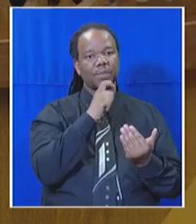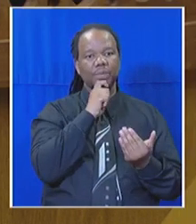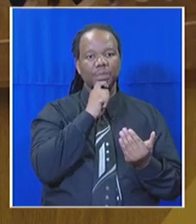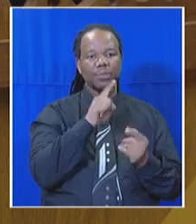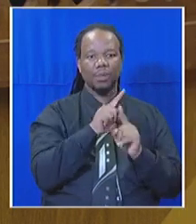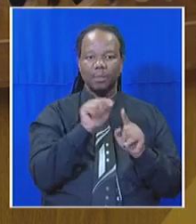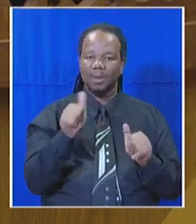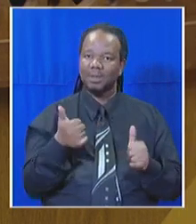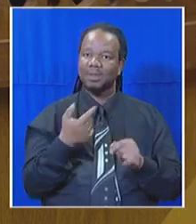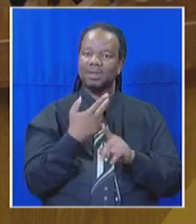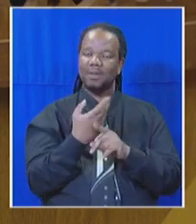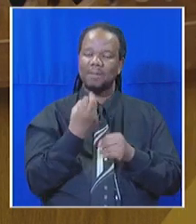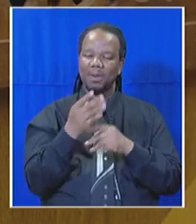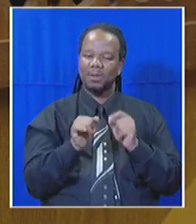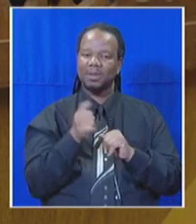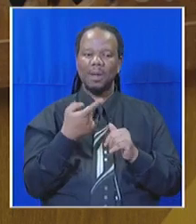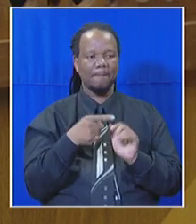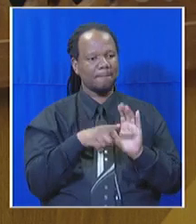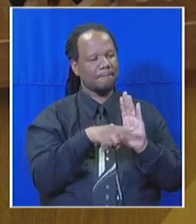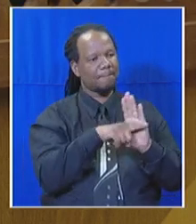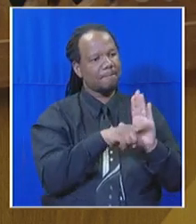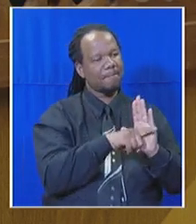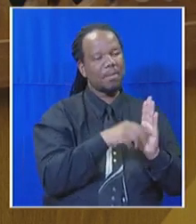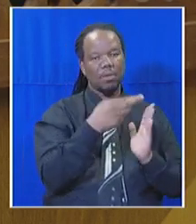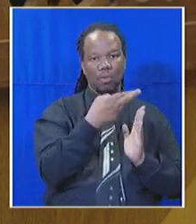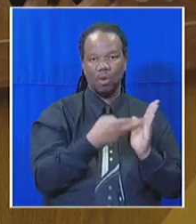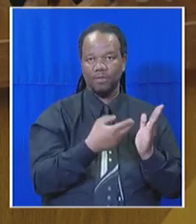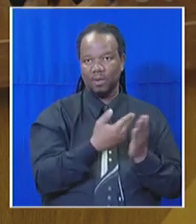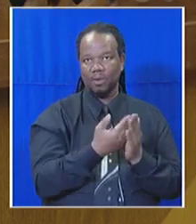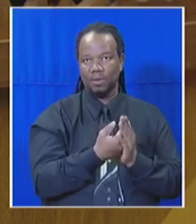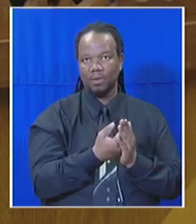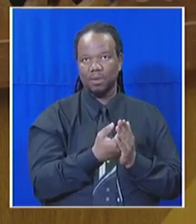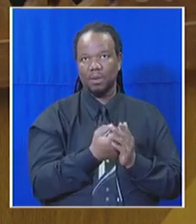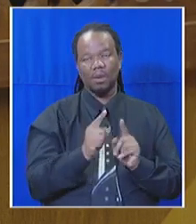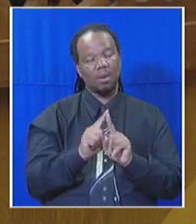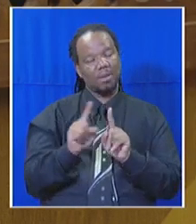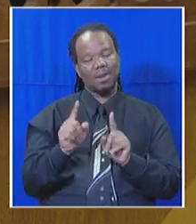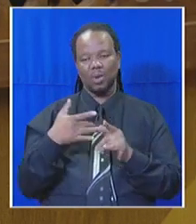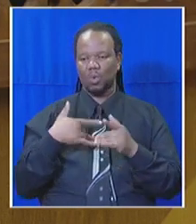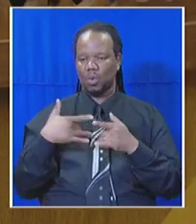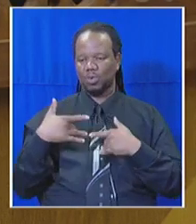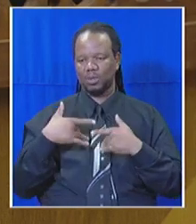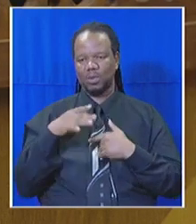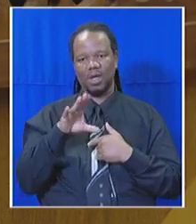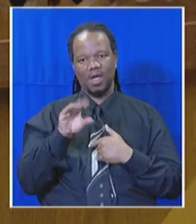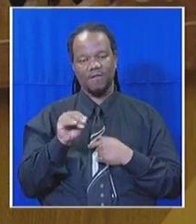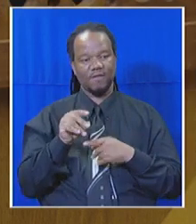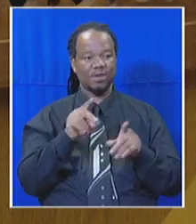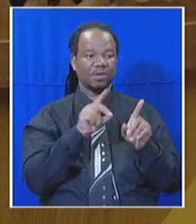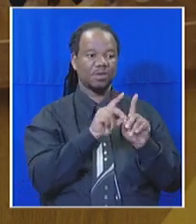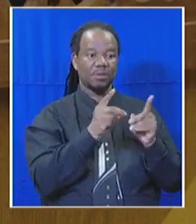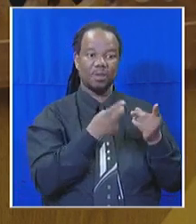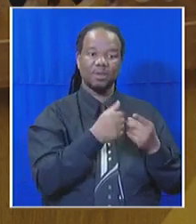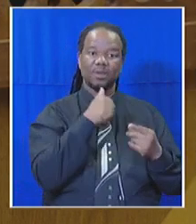unqualified audit with fewer findings than in the previous years. However, we would like to raise some concerns. The department claims that jobs have grown